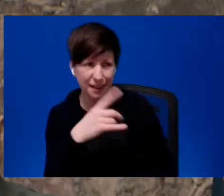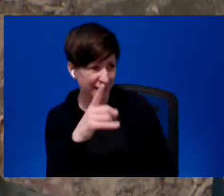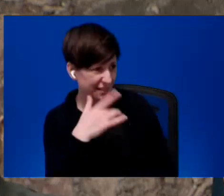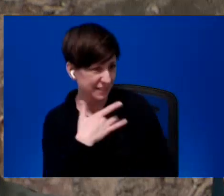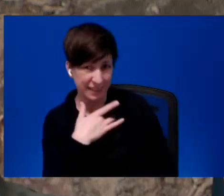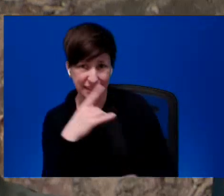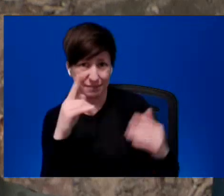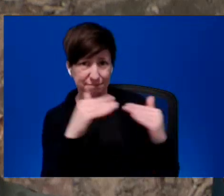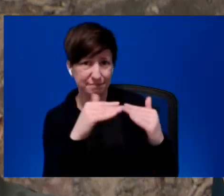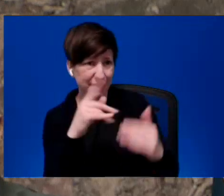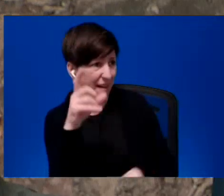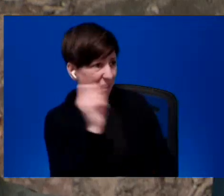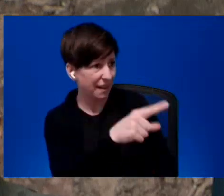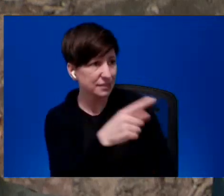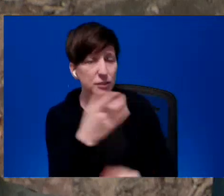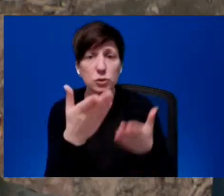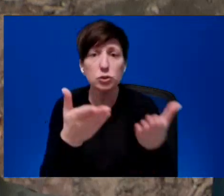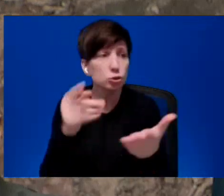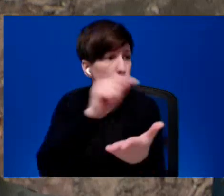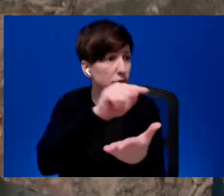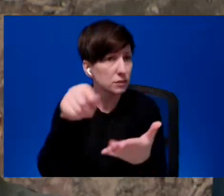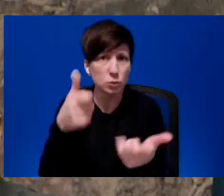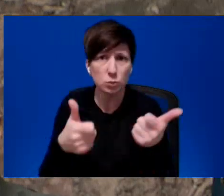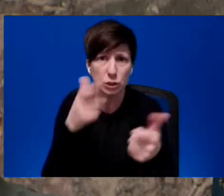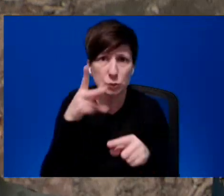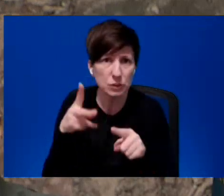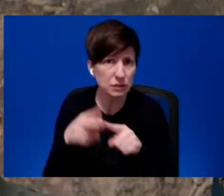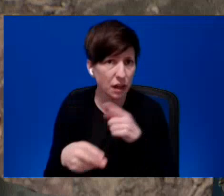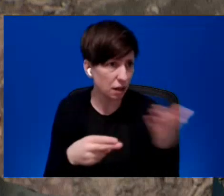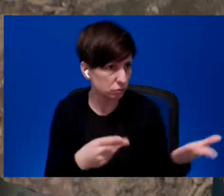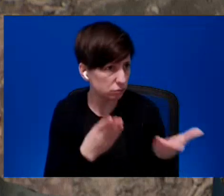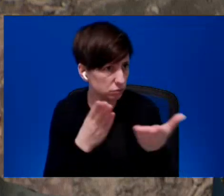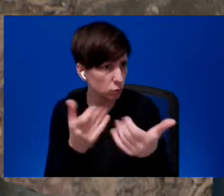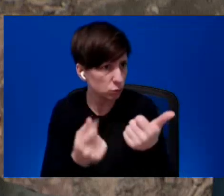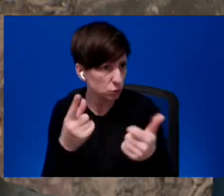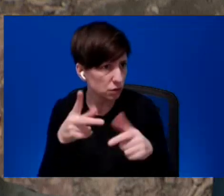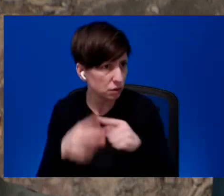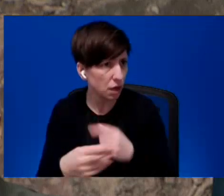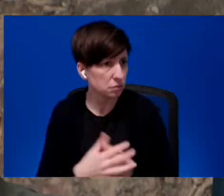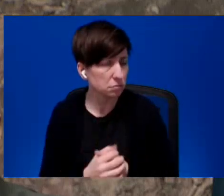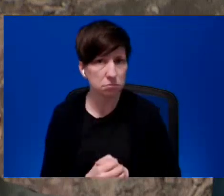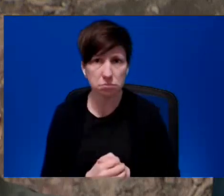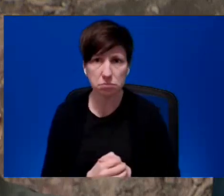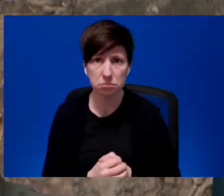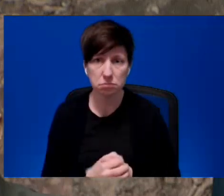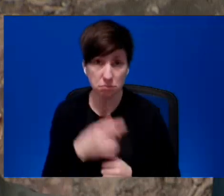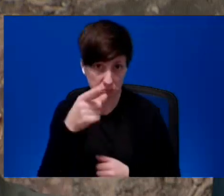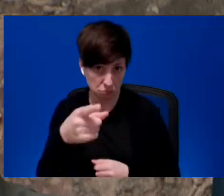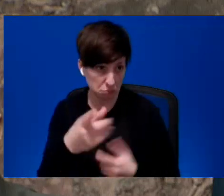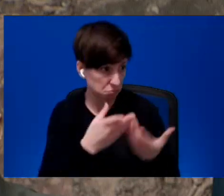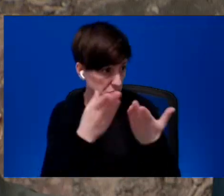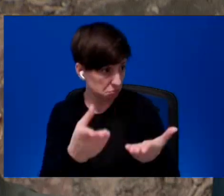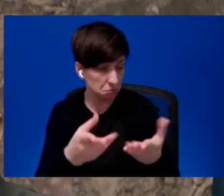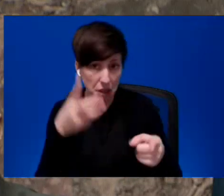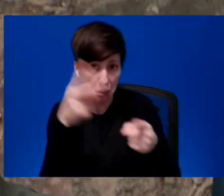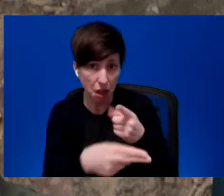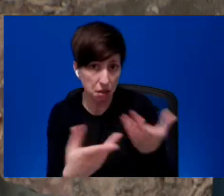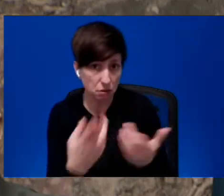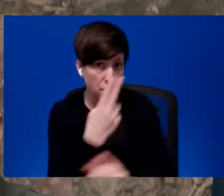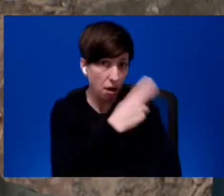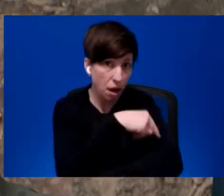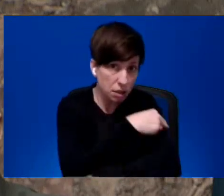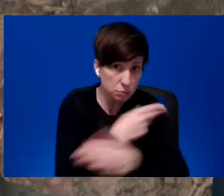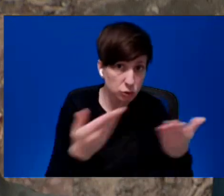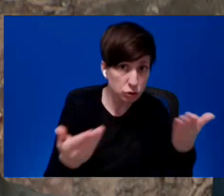cut? What services would they cut to people in this province? Would they cut hospital services, health care? And we know they didn't hire